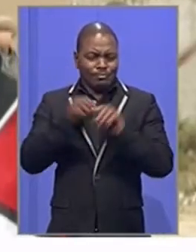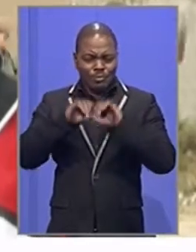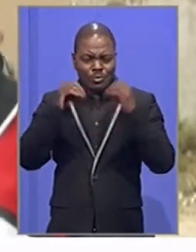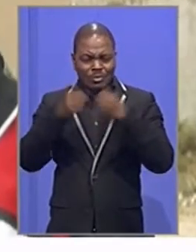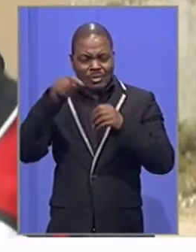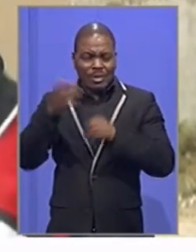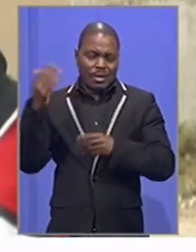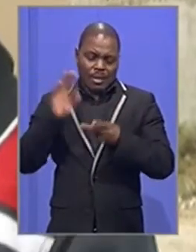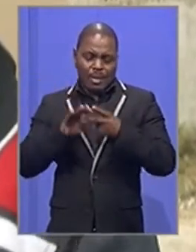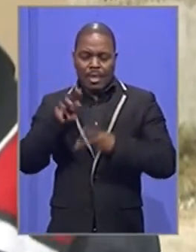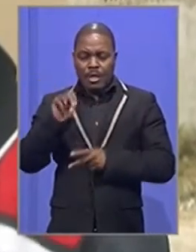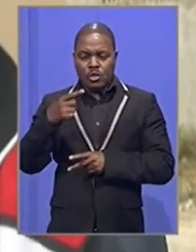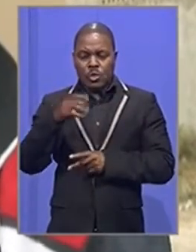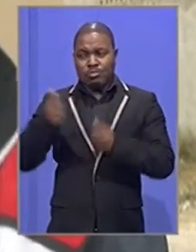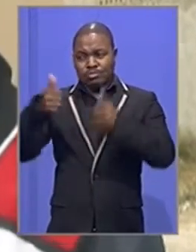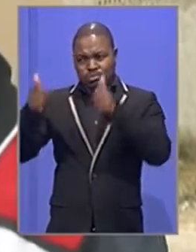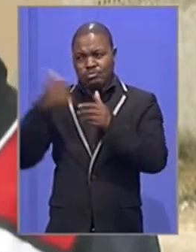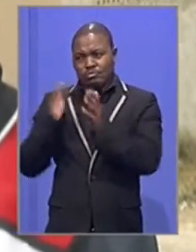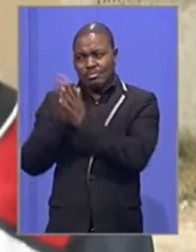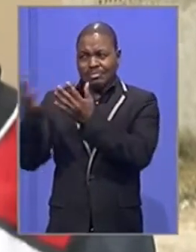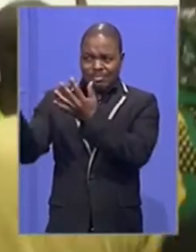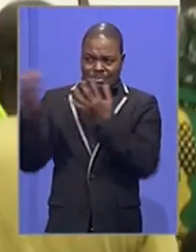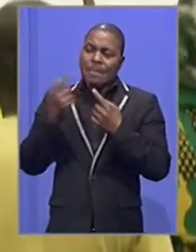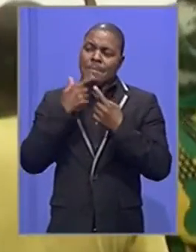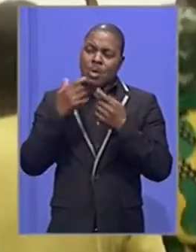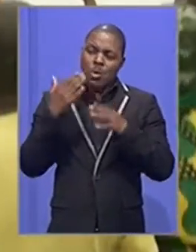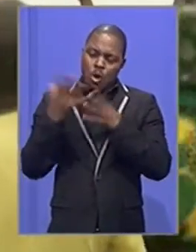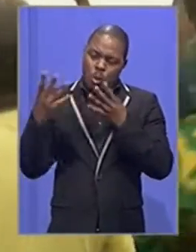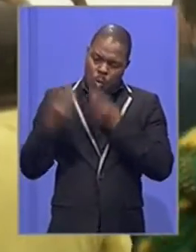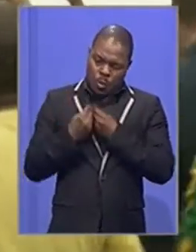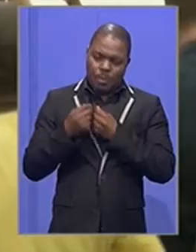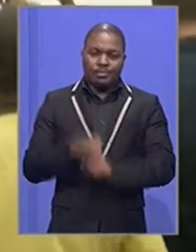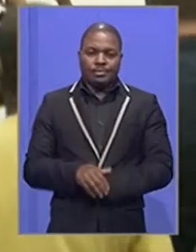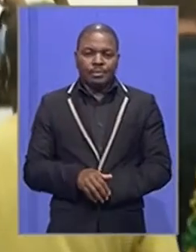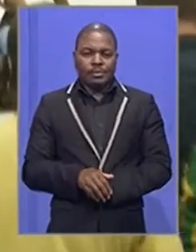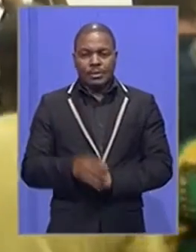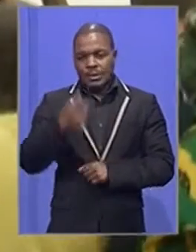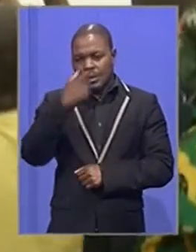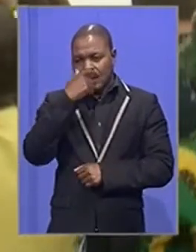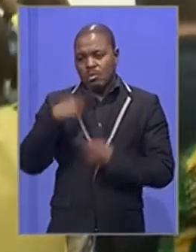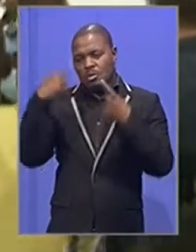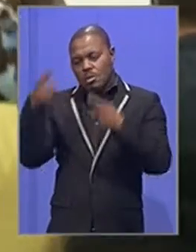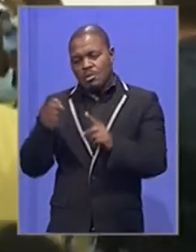and NGOs to come back and work with us. Letsholo la Ramaphosa la ho